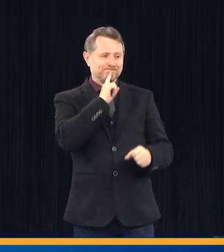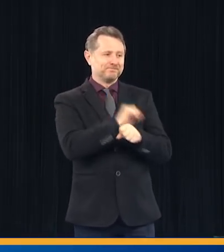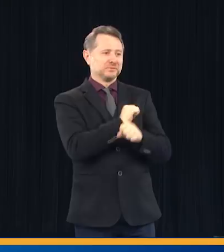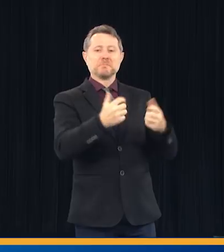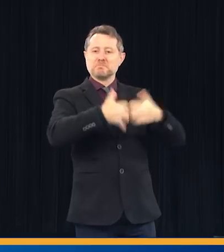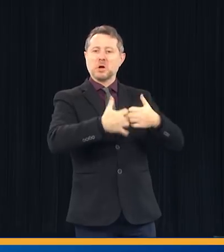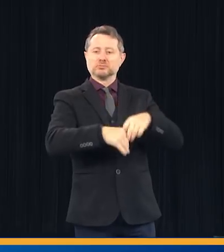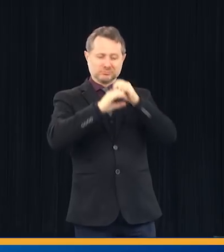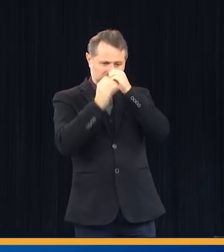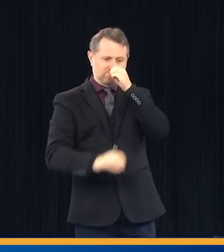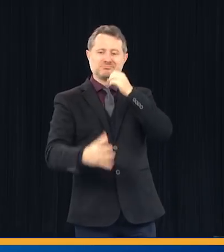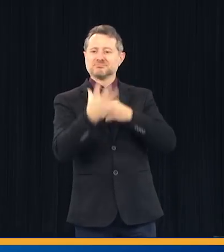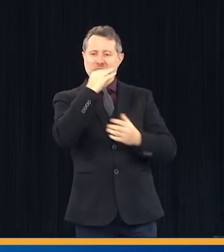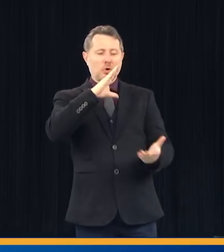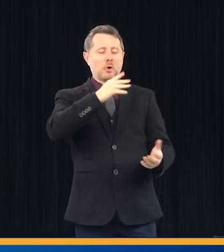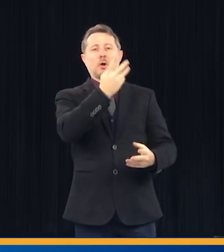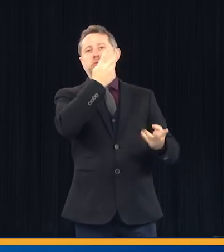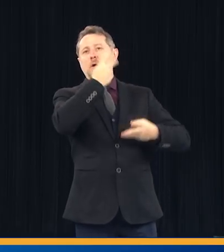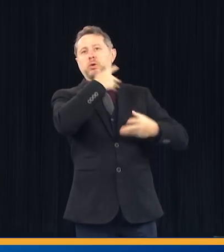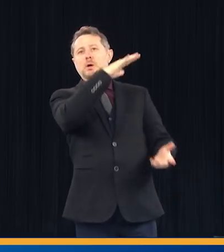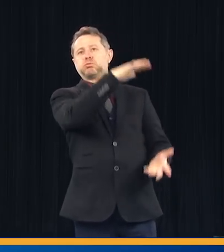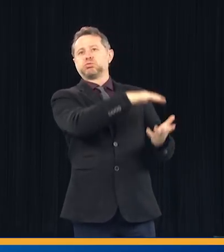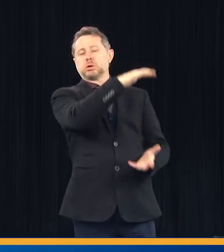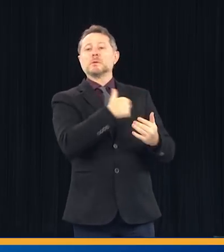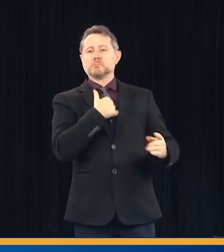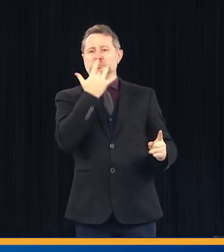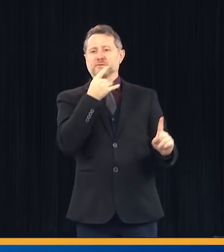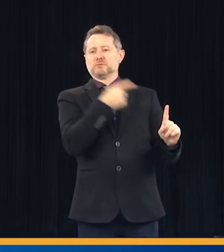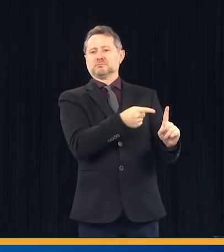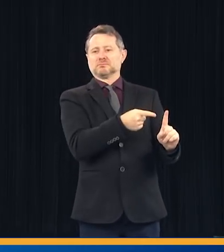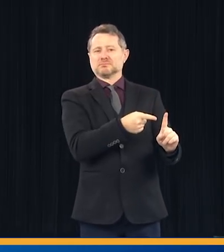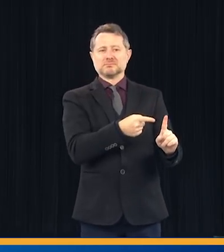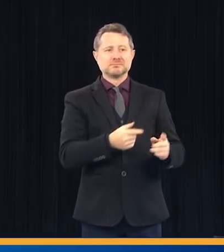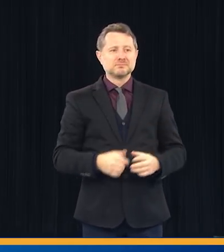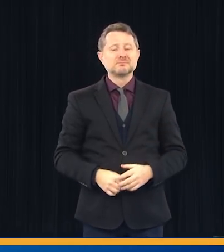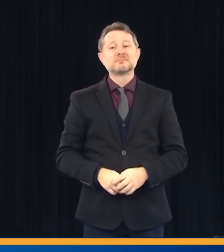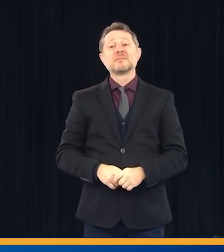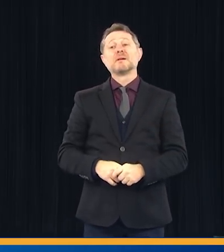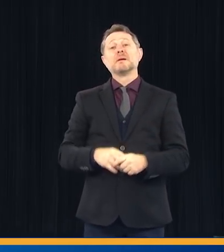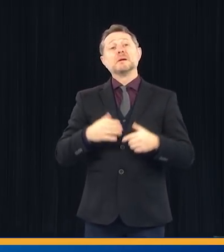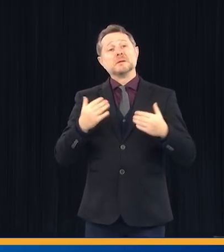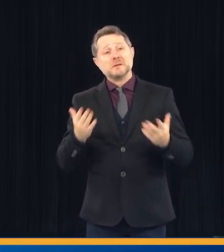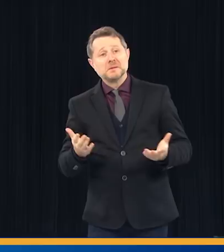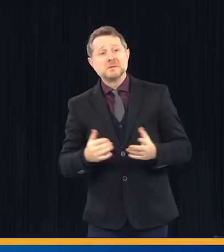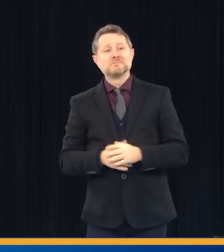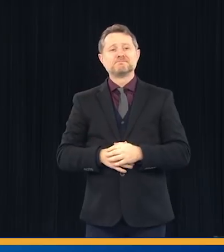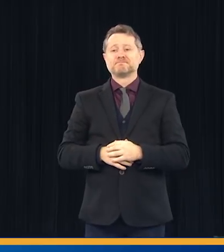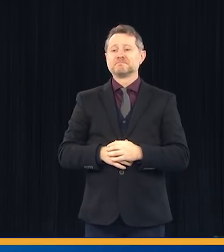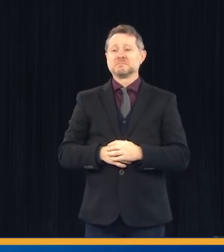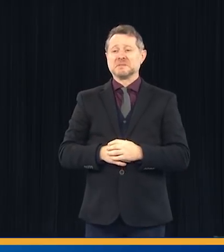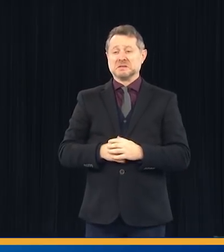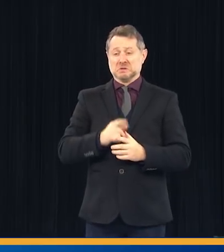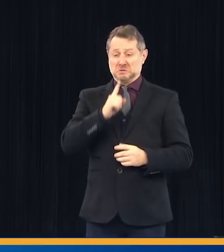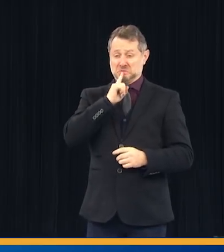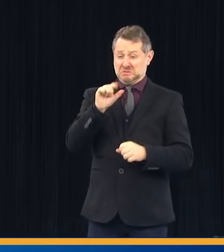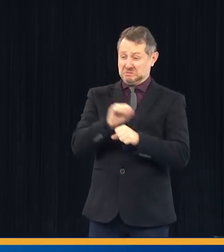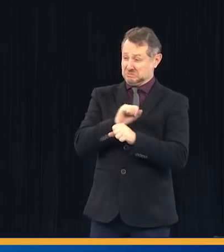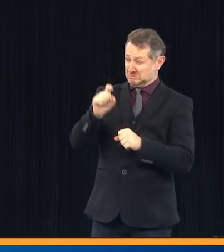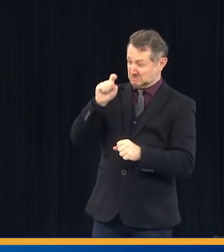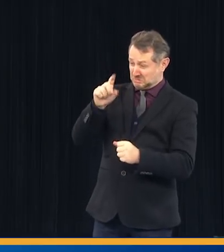ventilators. Well, you need 30,000 ventilators. Do you really need 30,000 ventilators?